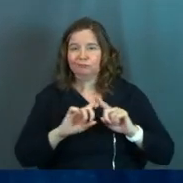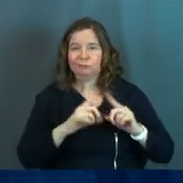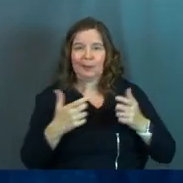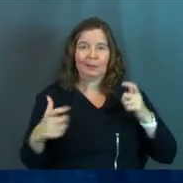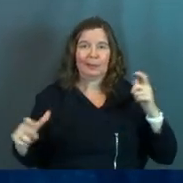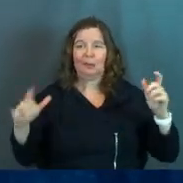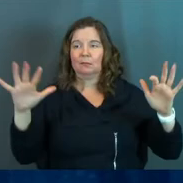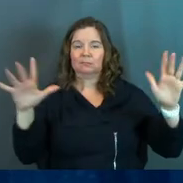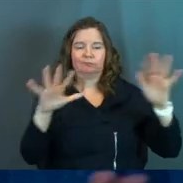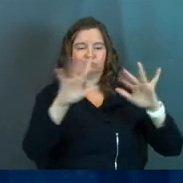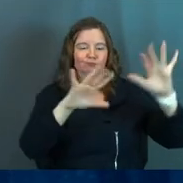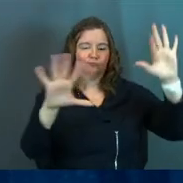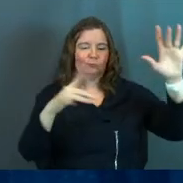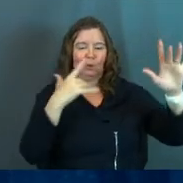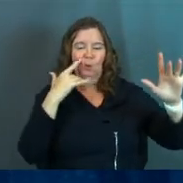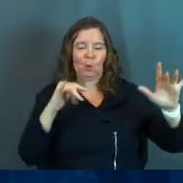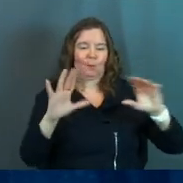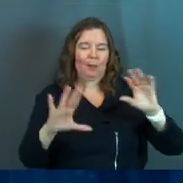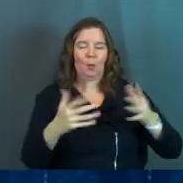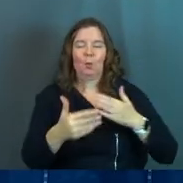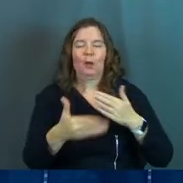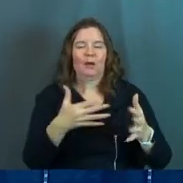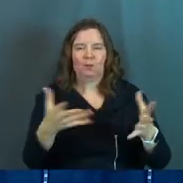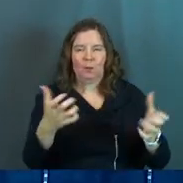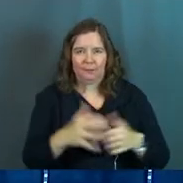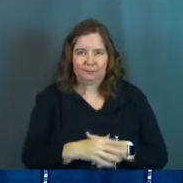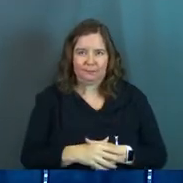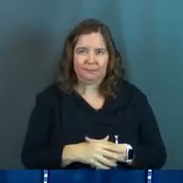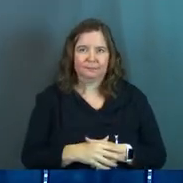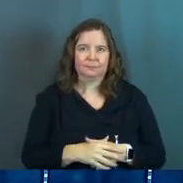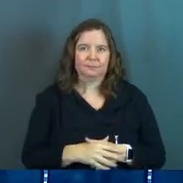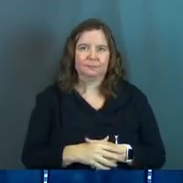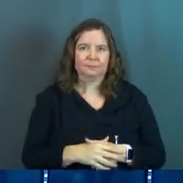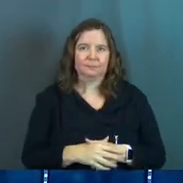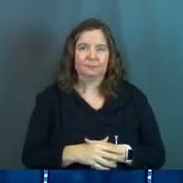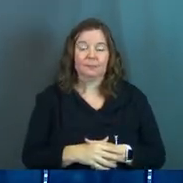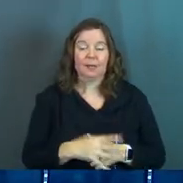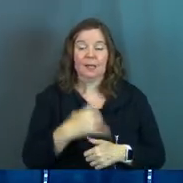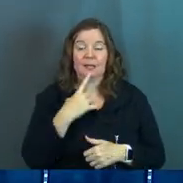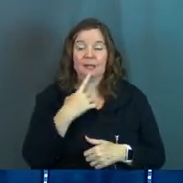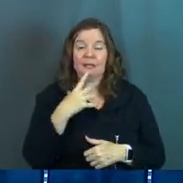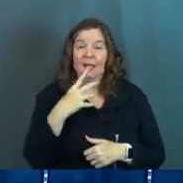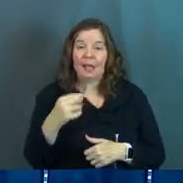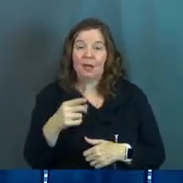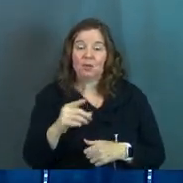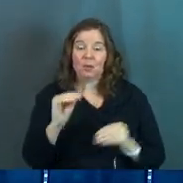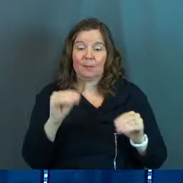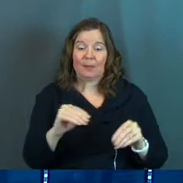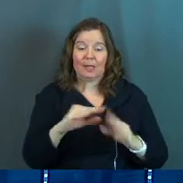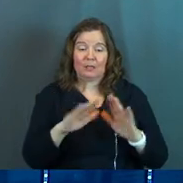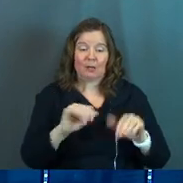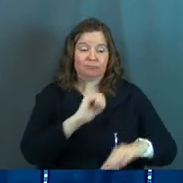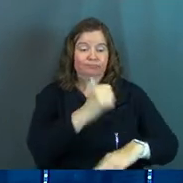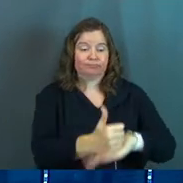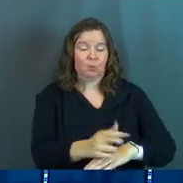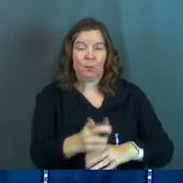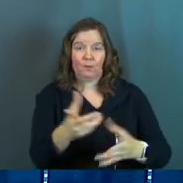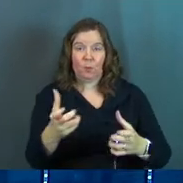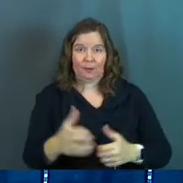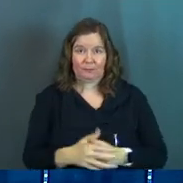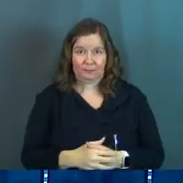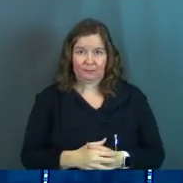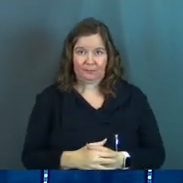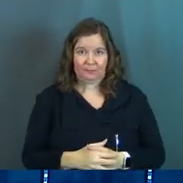big and you know, gold-plated everything, whatever you like. He's like, and you can place your house wherever you want it to be placed.